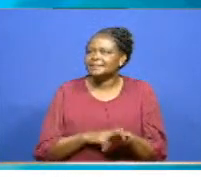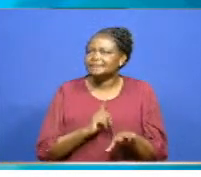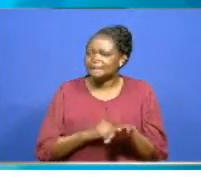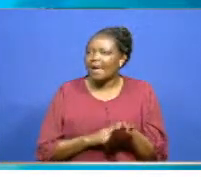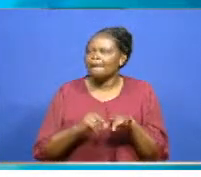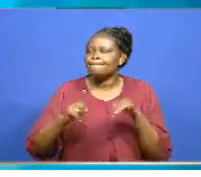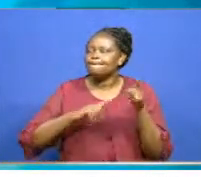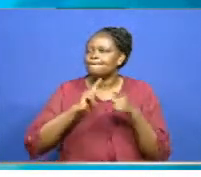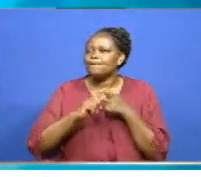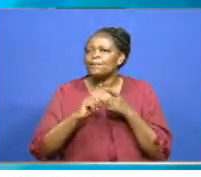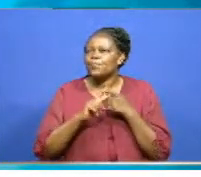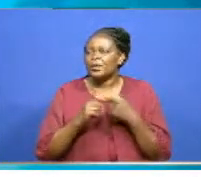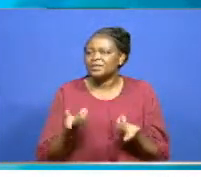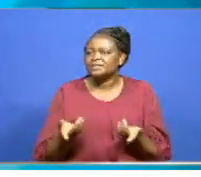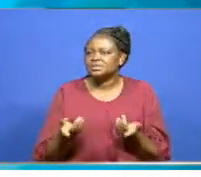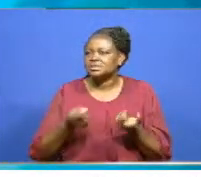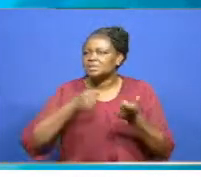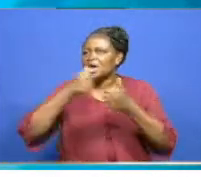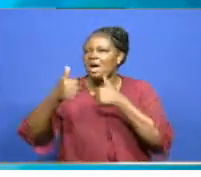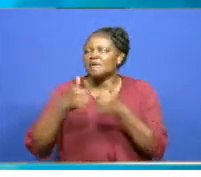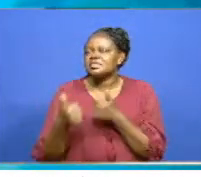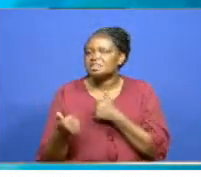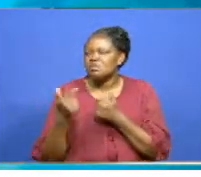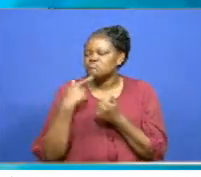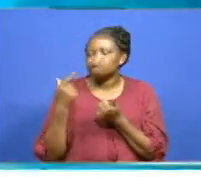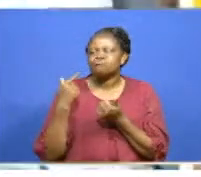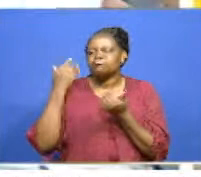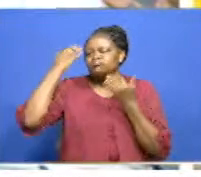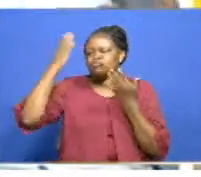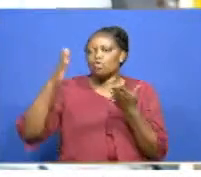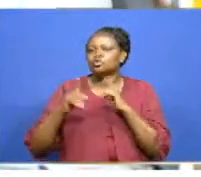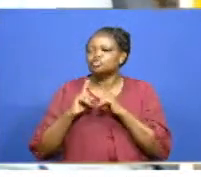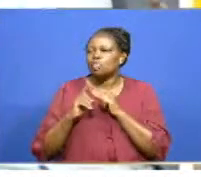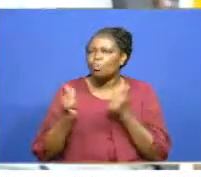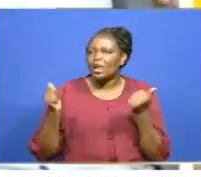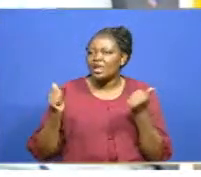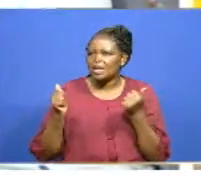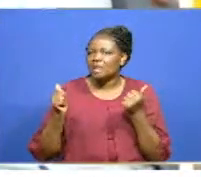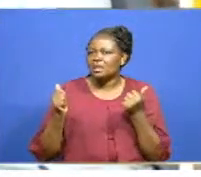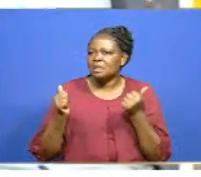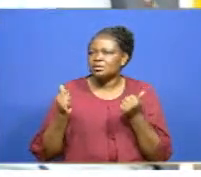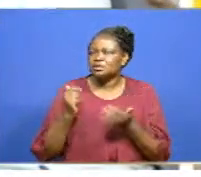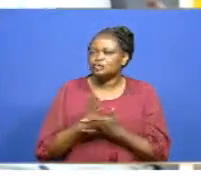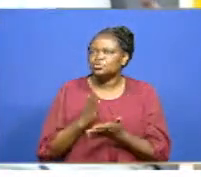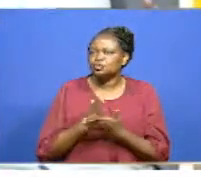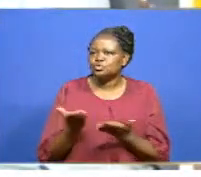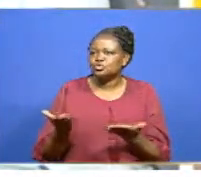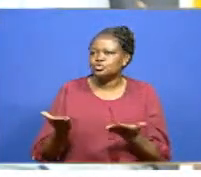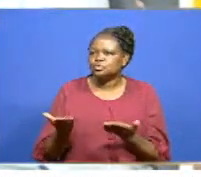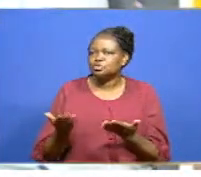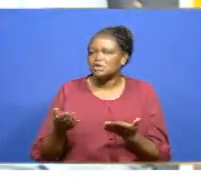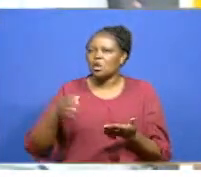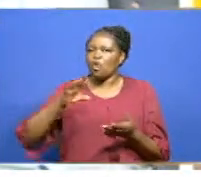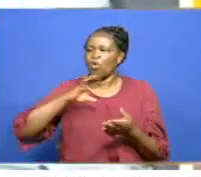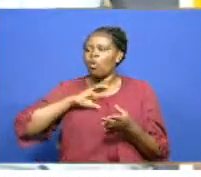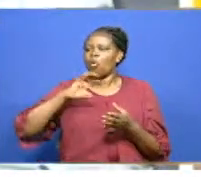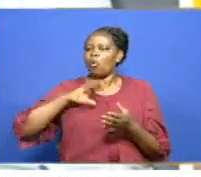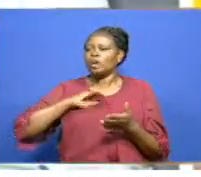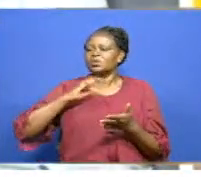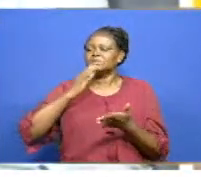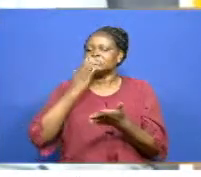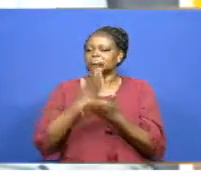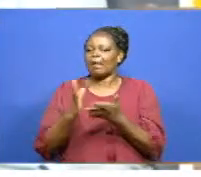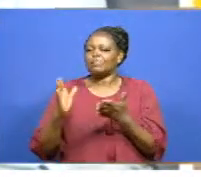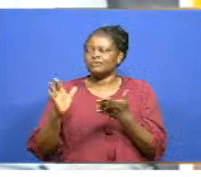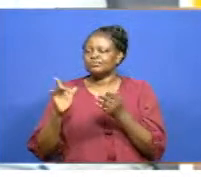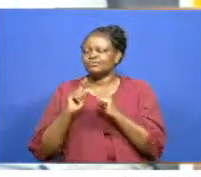when now those who did not have the charisma were actually coming up with their own subsections. You know,